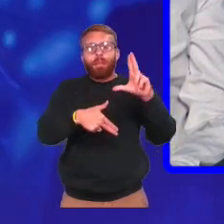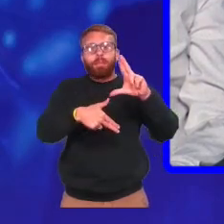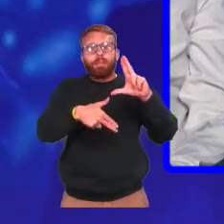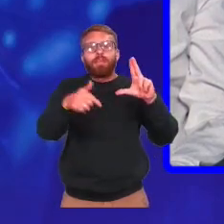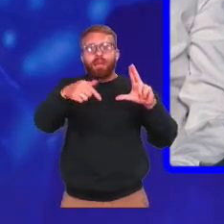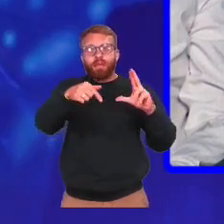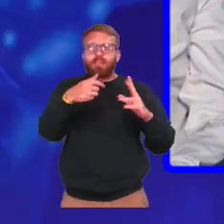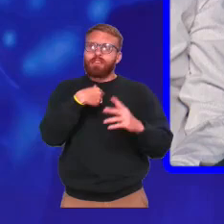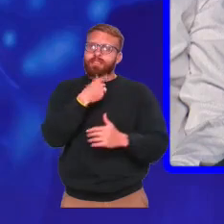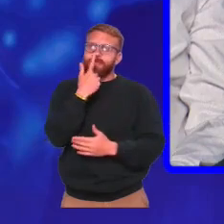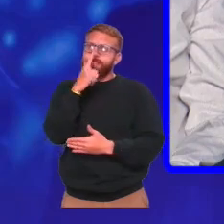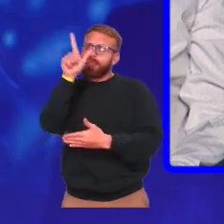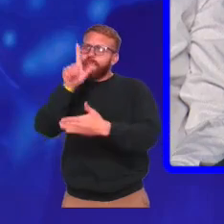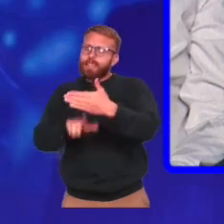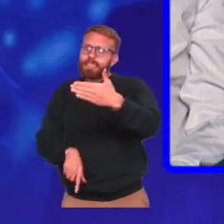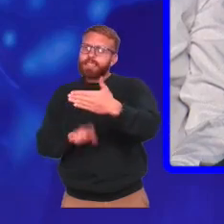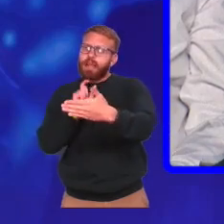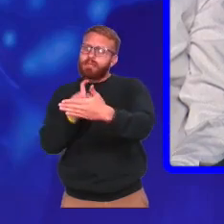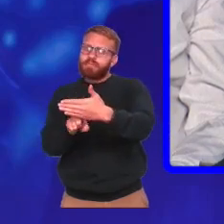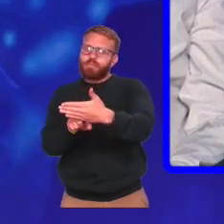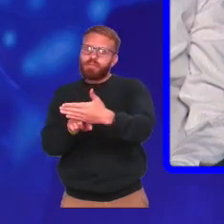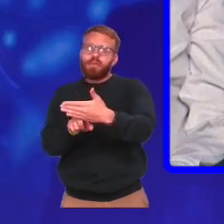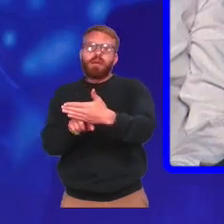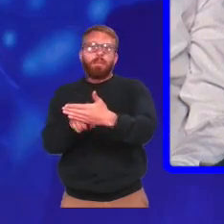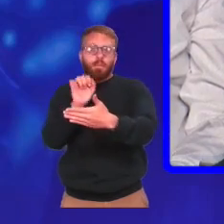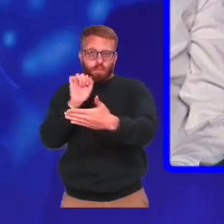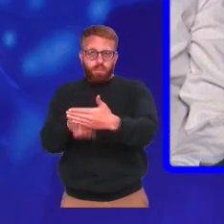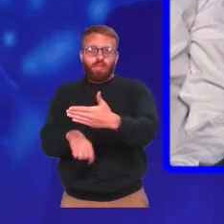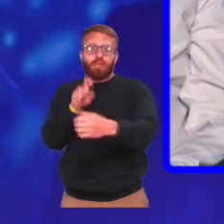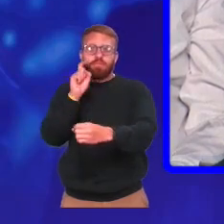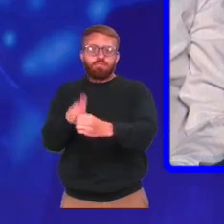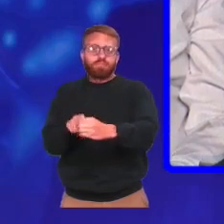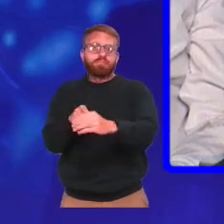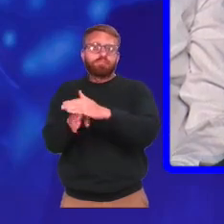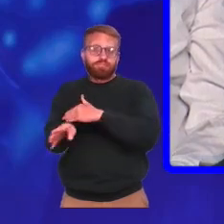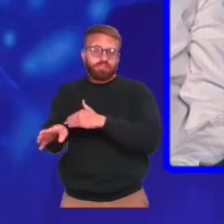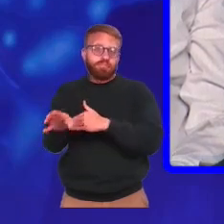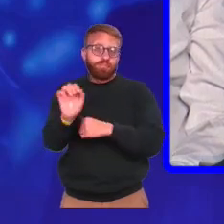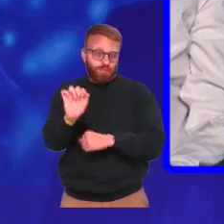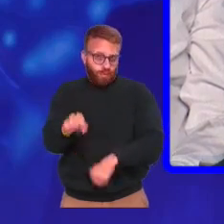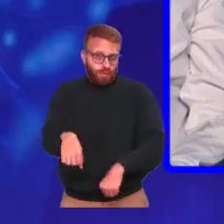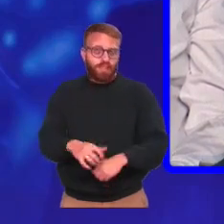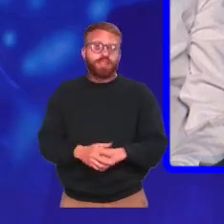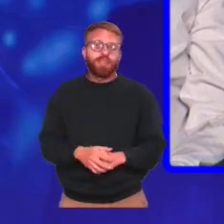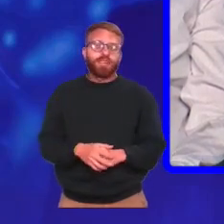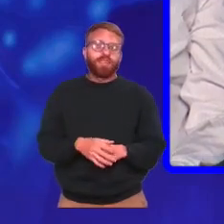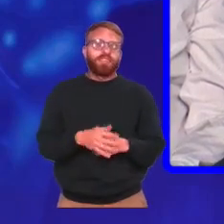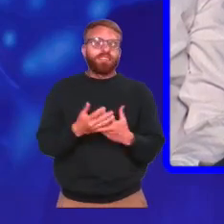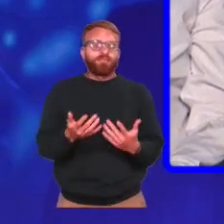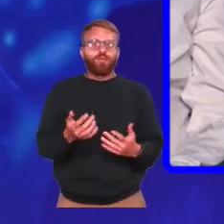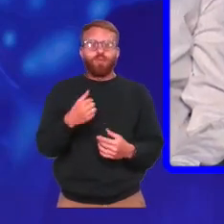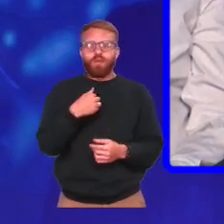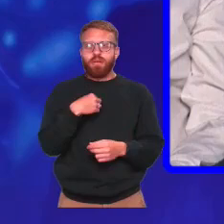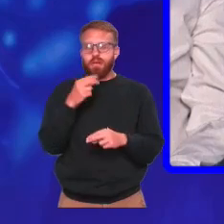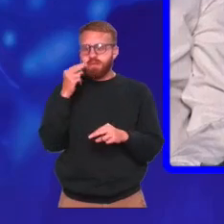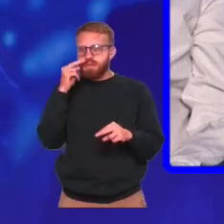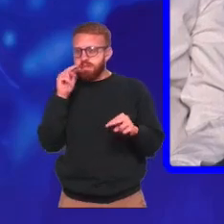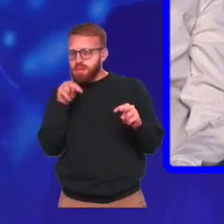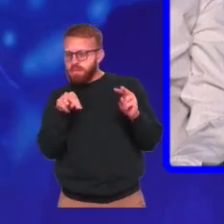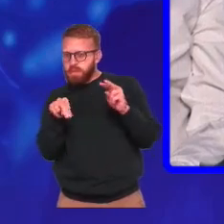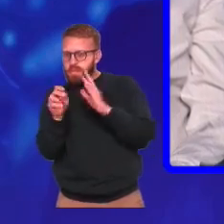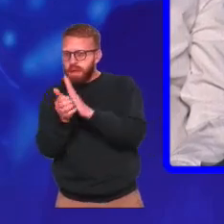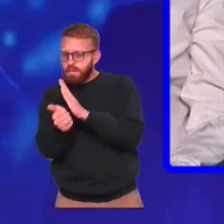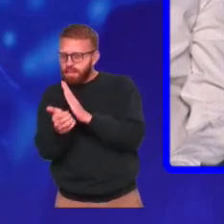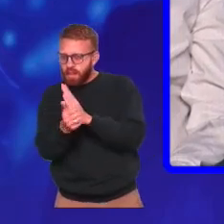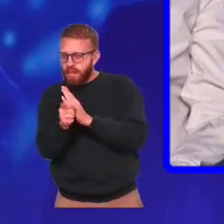little bit like a broken record, is the talent and the ability and the expertise, not necessarily where you live in the world. There's a